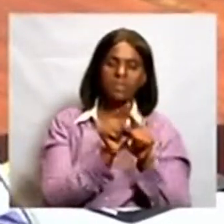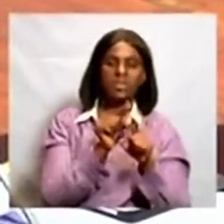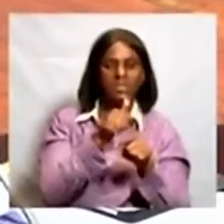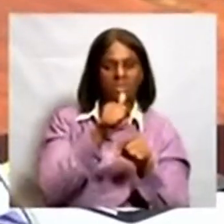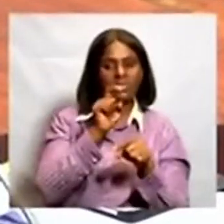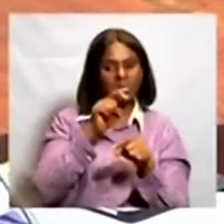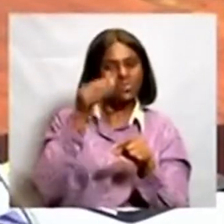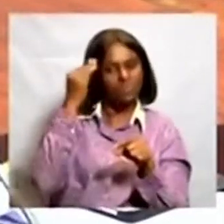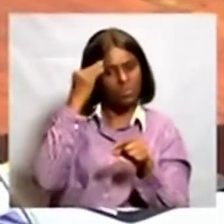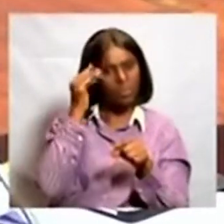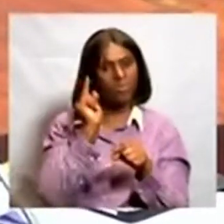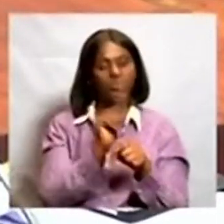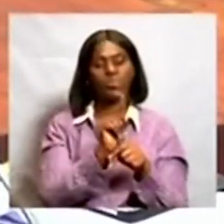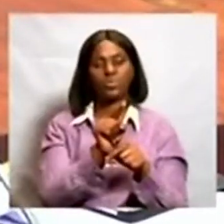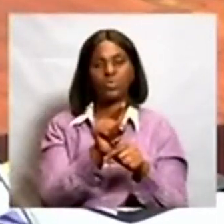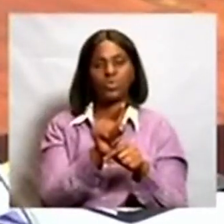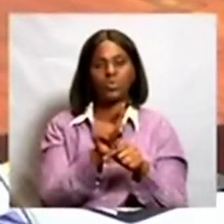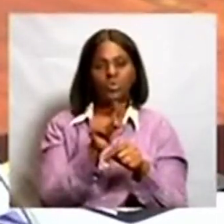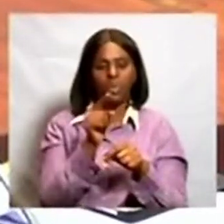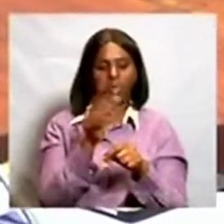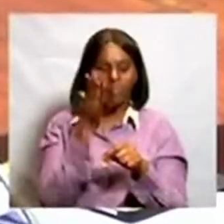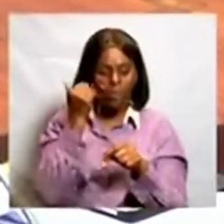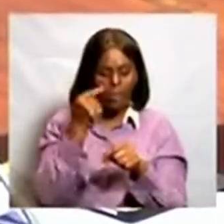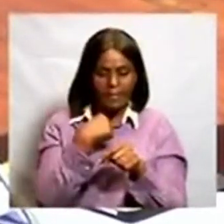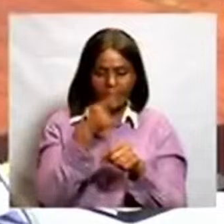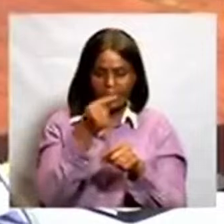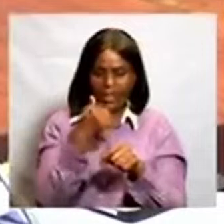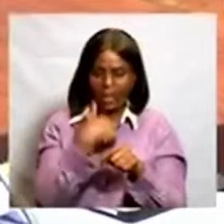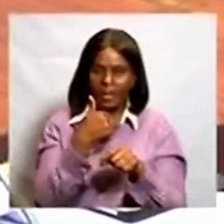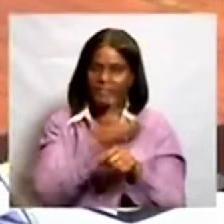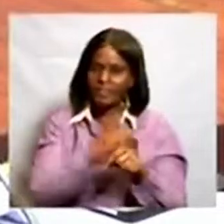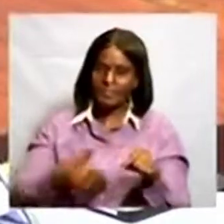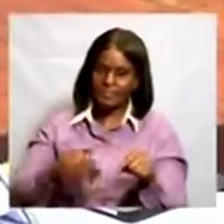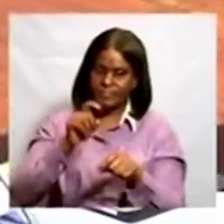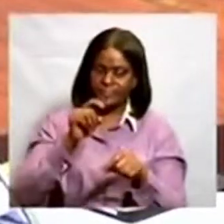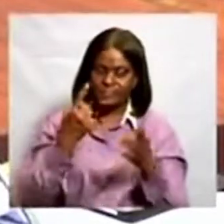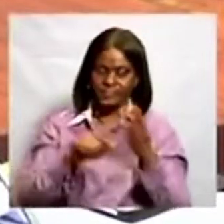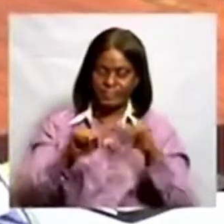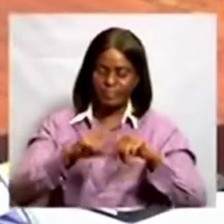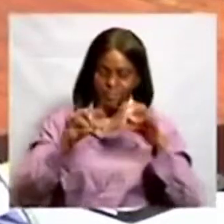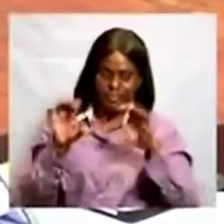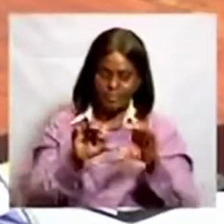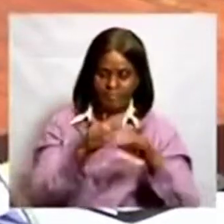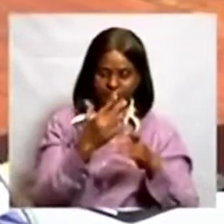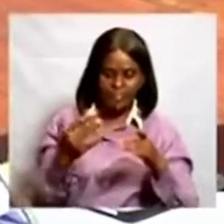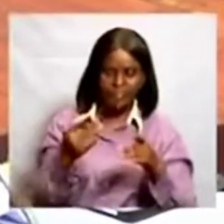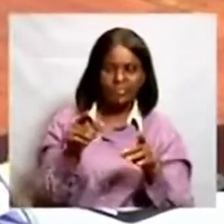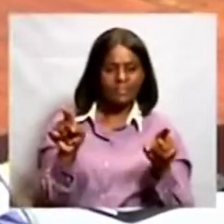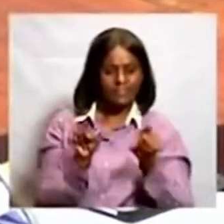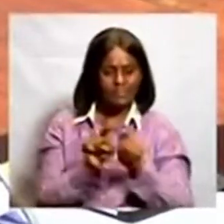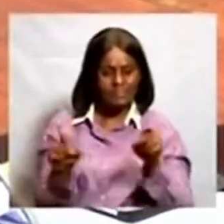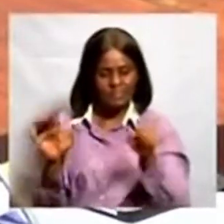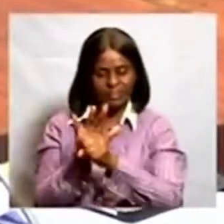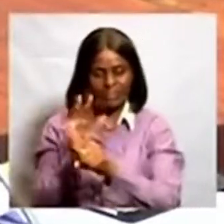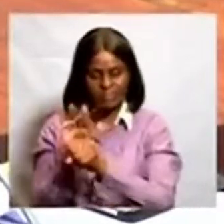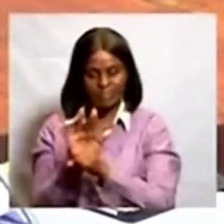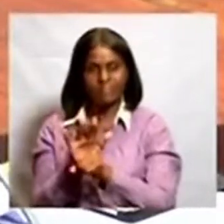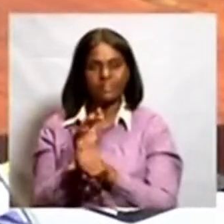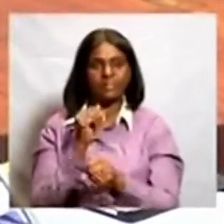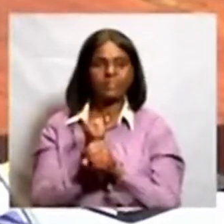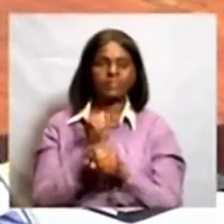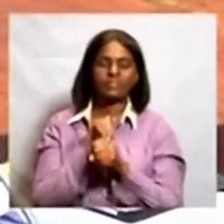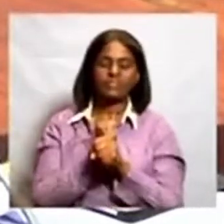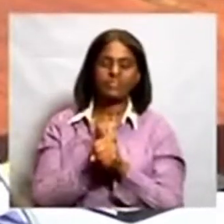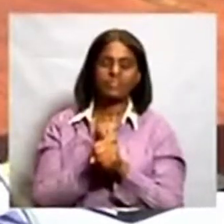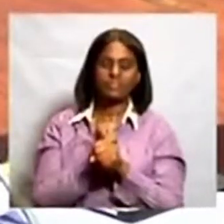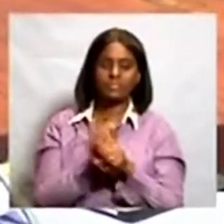opinion. So that's why it says there's a serious need that when we do something, it's really comprehensively done.